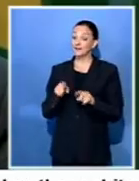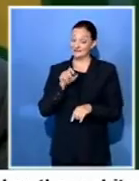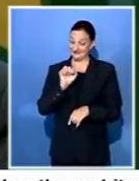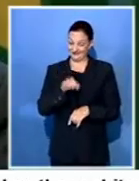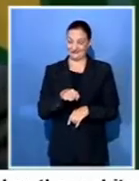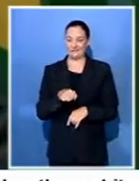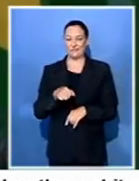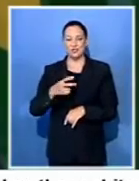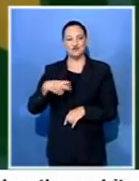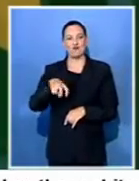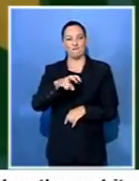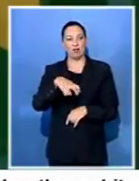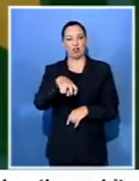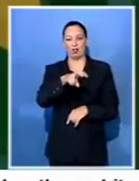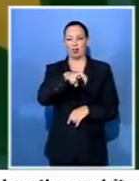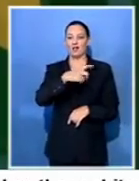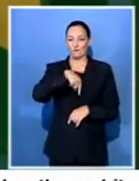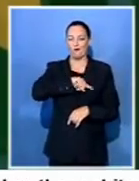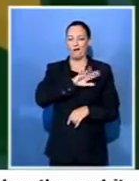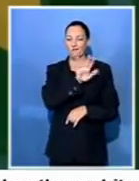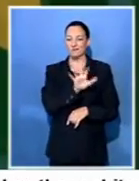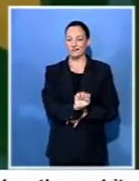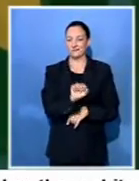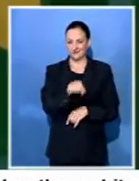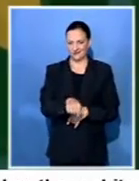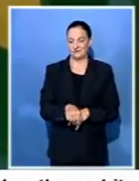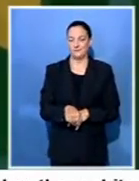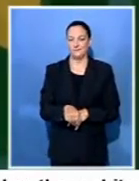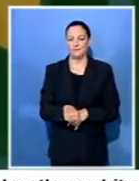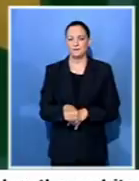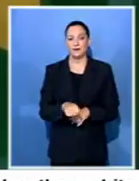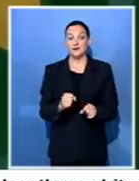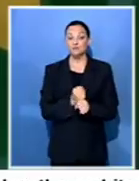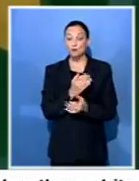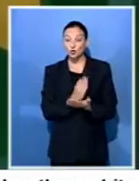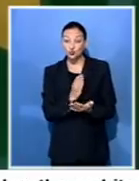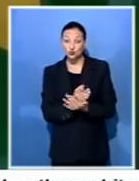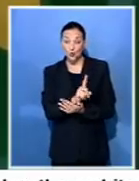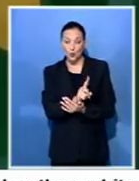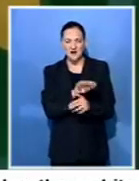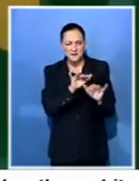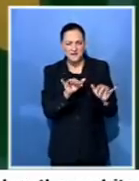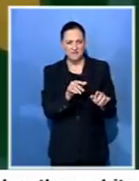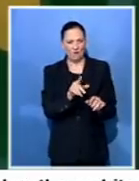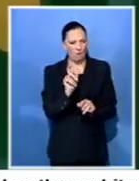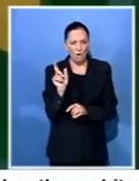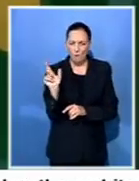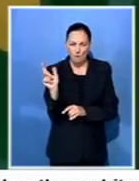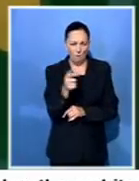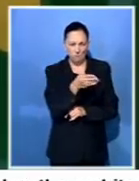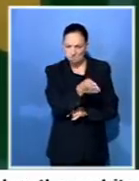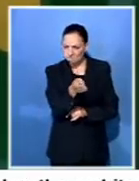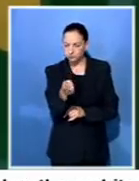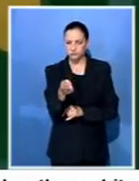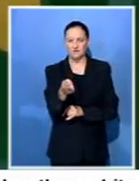through the length and the breadth of our country to ensure that all grant recipients received what was due